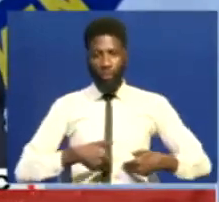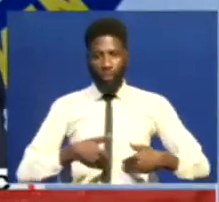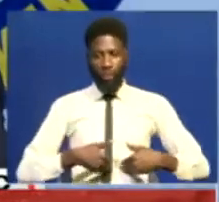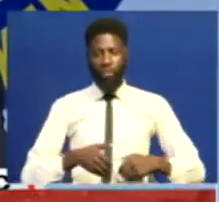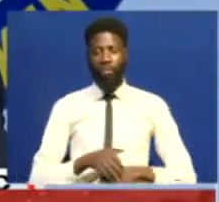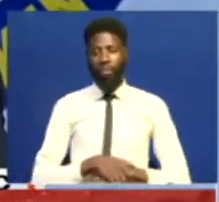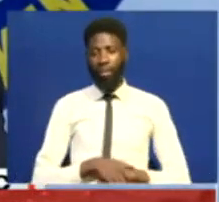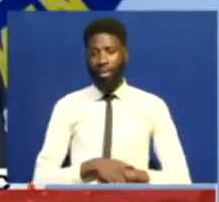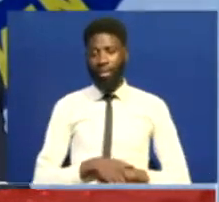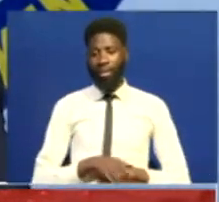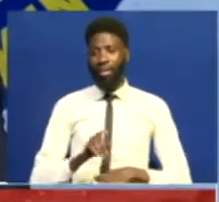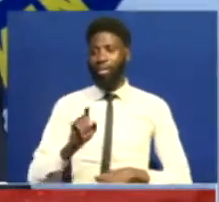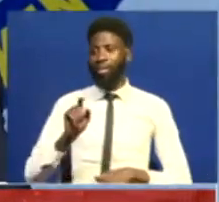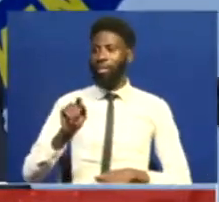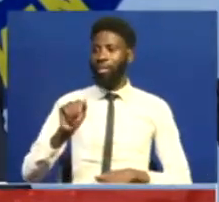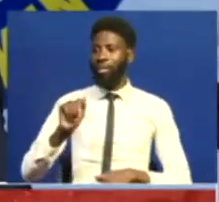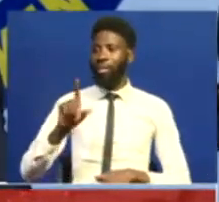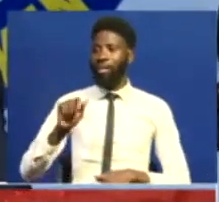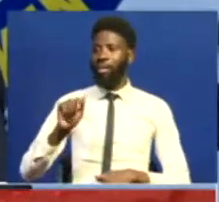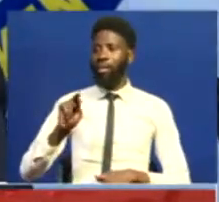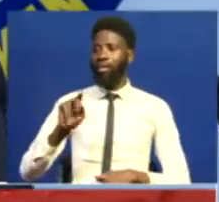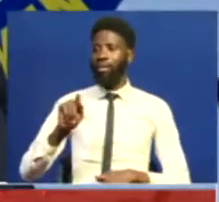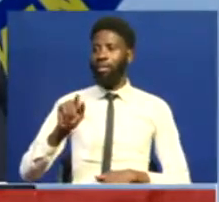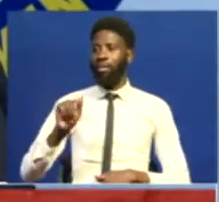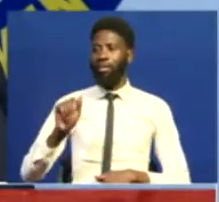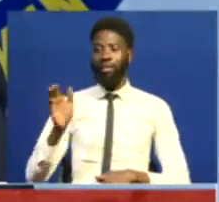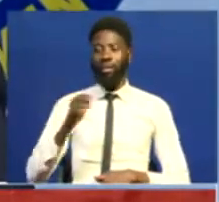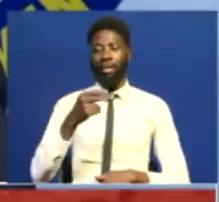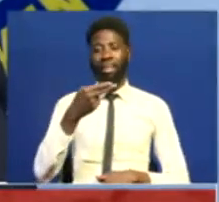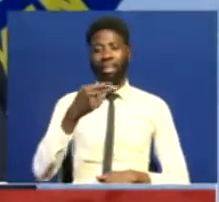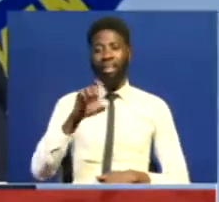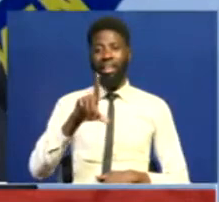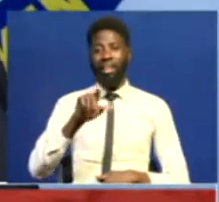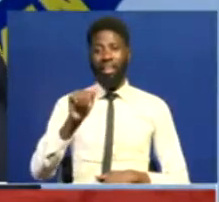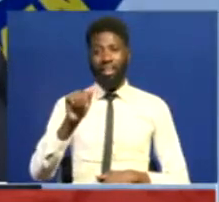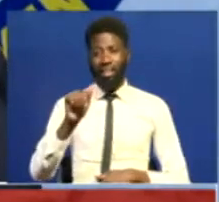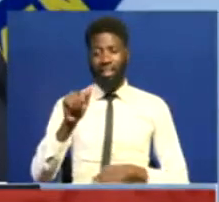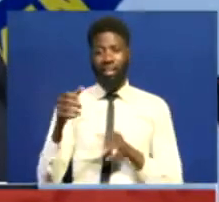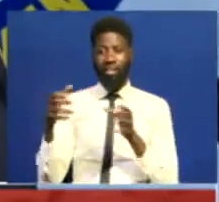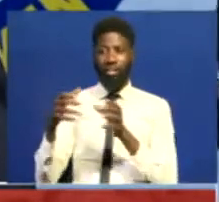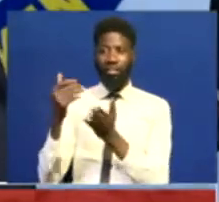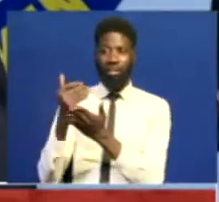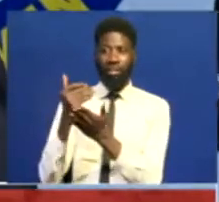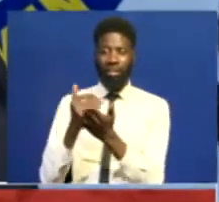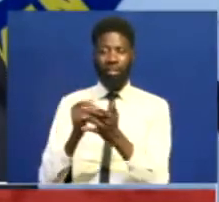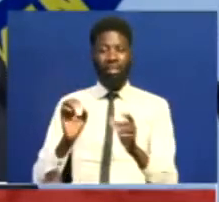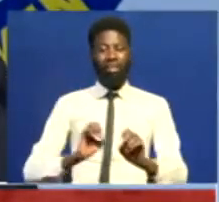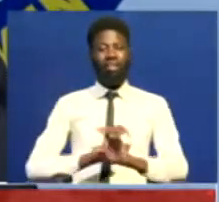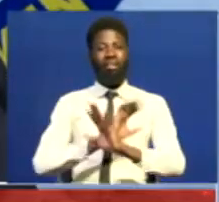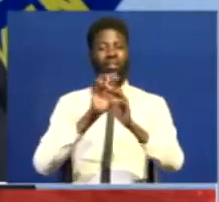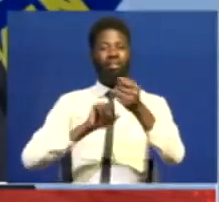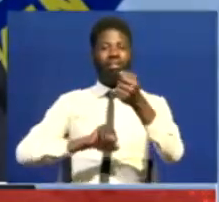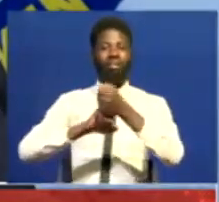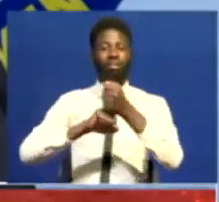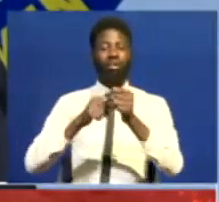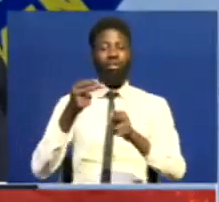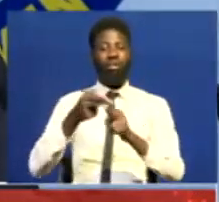initiative has been very, very clear in supporting that ecosystem. Very soon we'll be flagging off